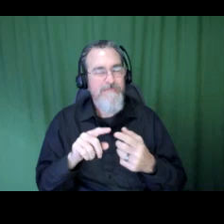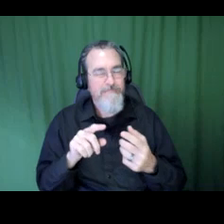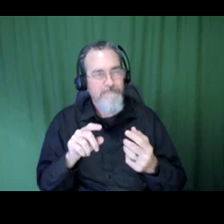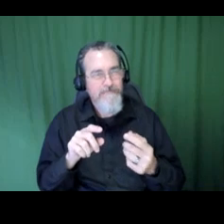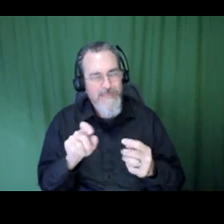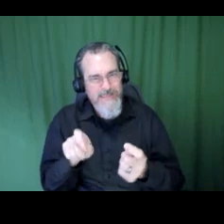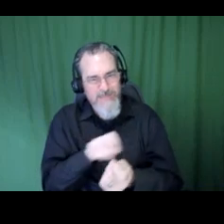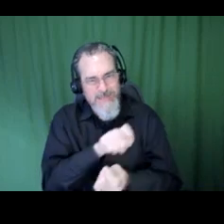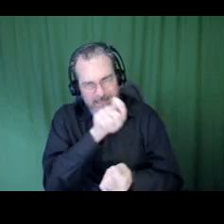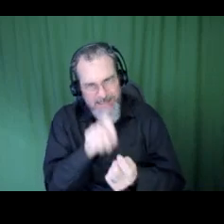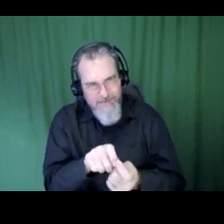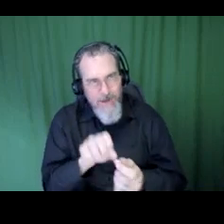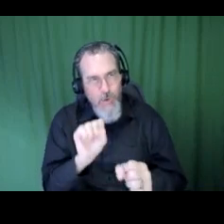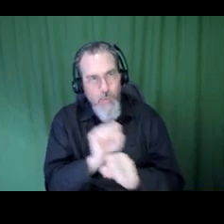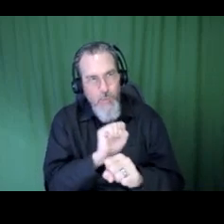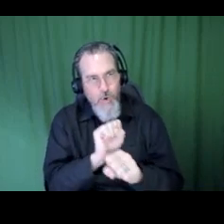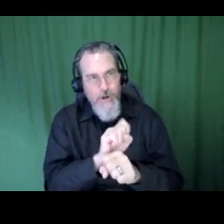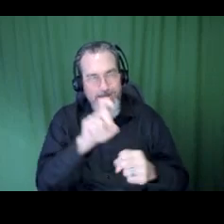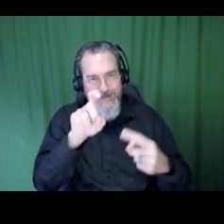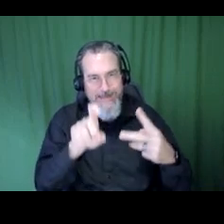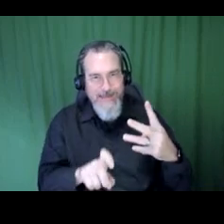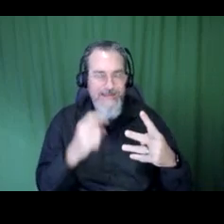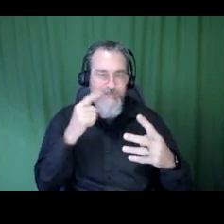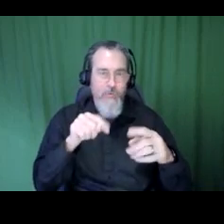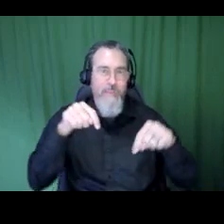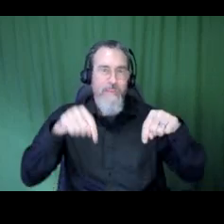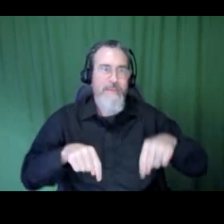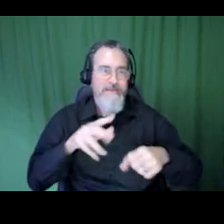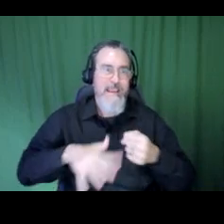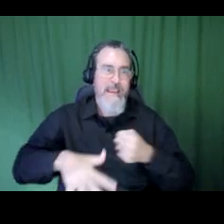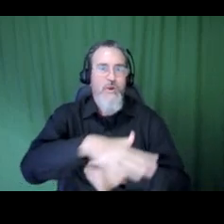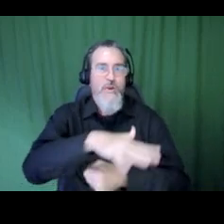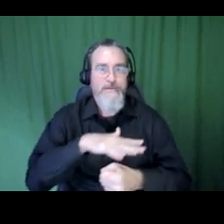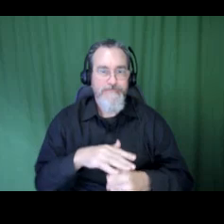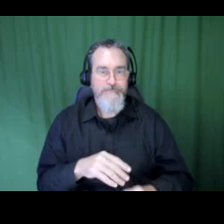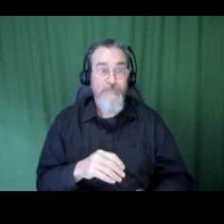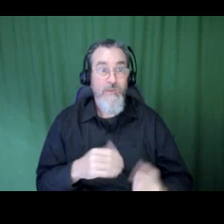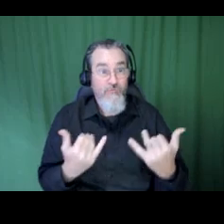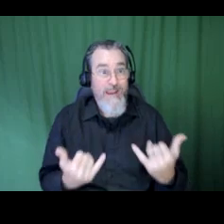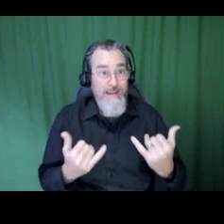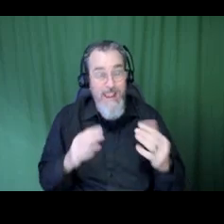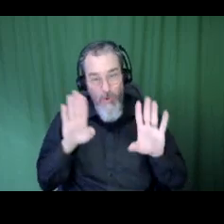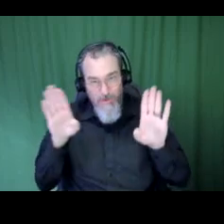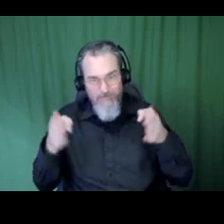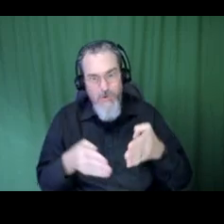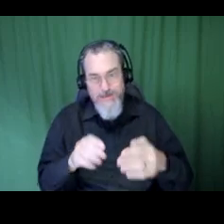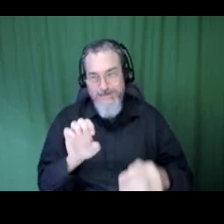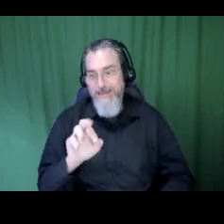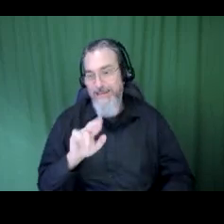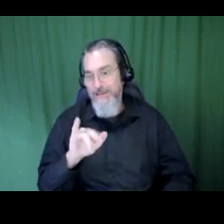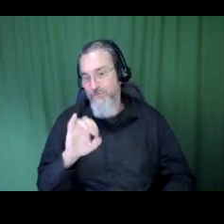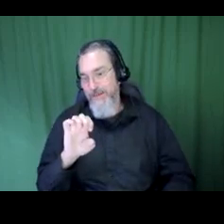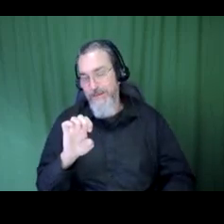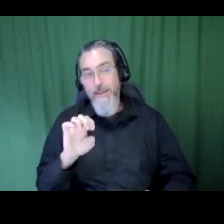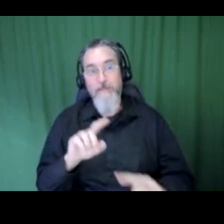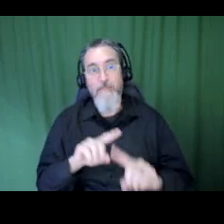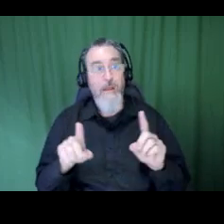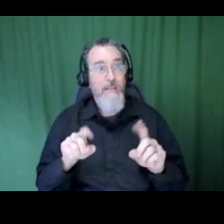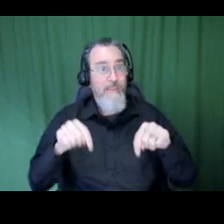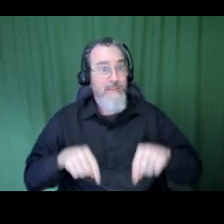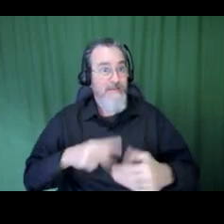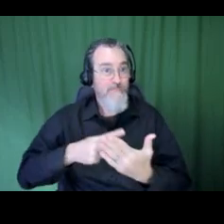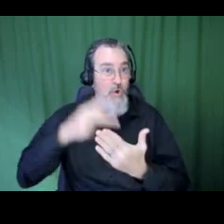the water industry in the Great Lakes. We are tackling now Lake Erie, but it is evident once this program is in place, it